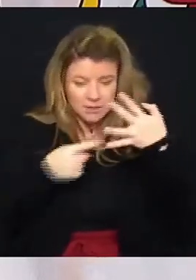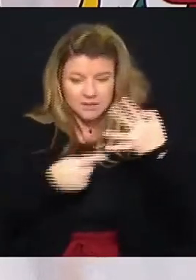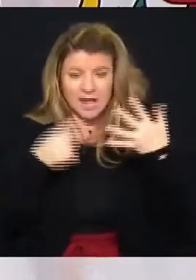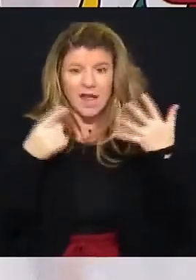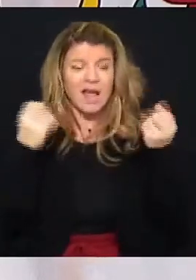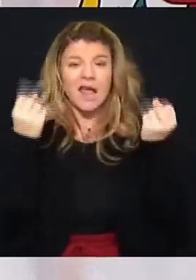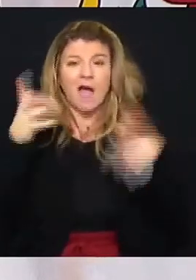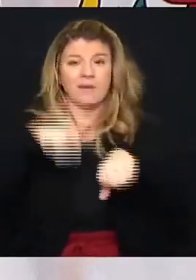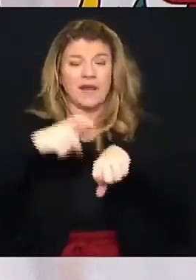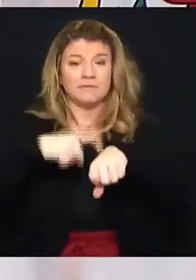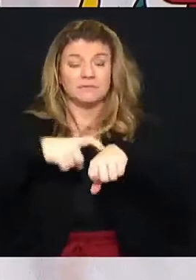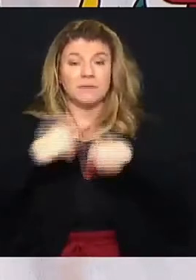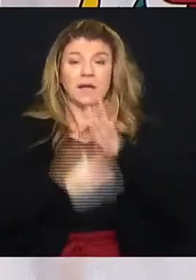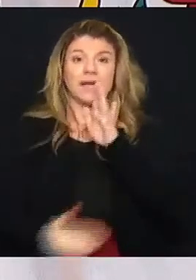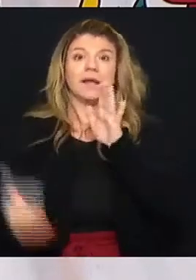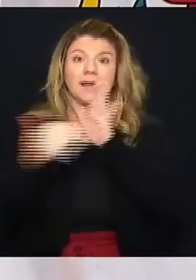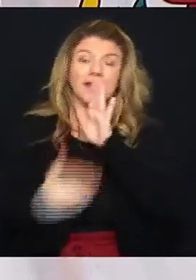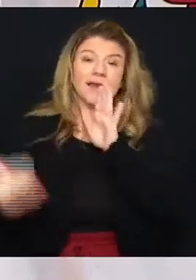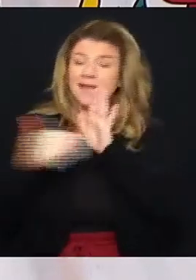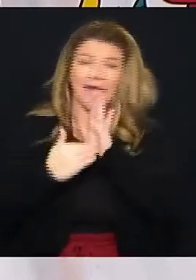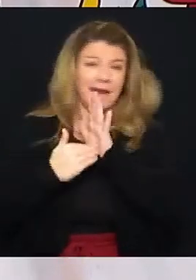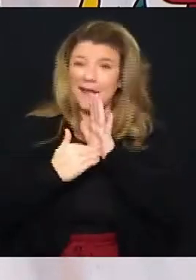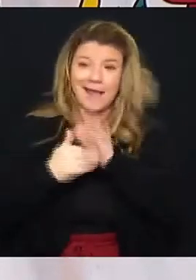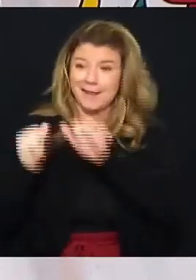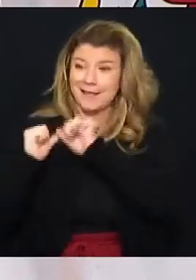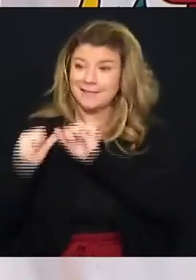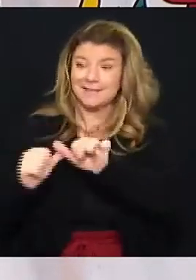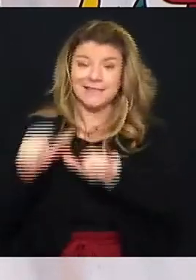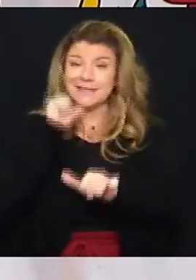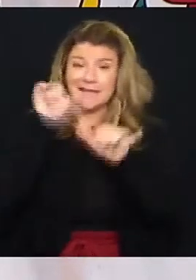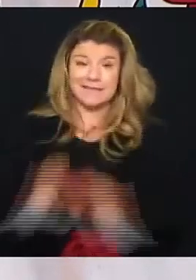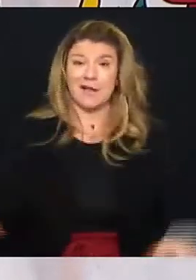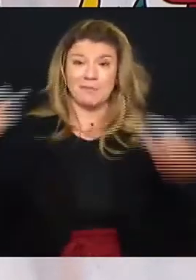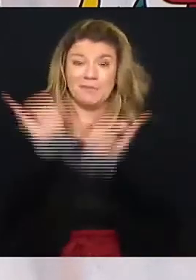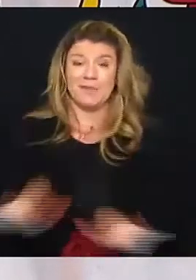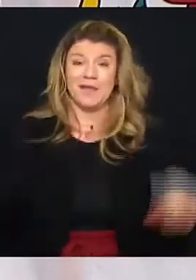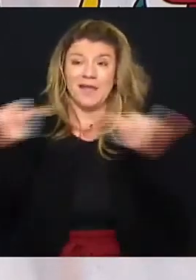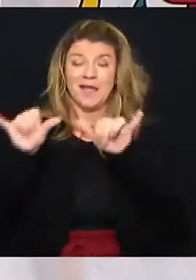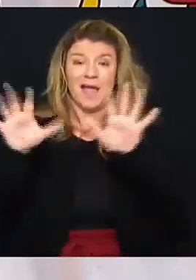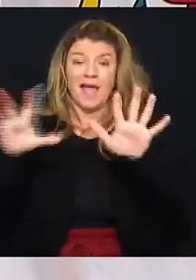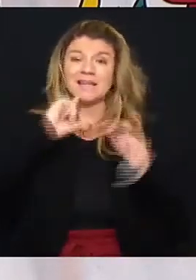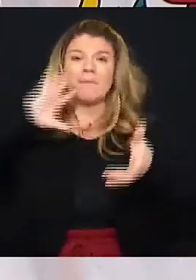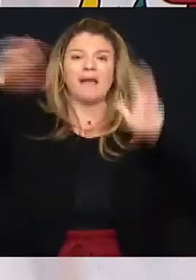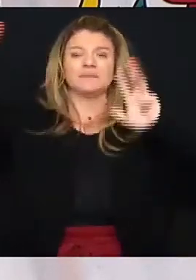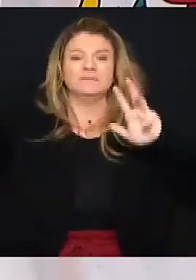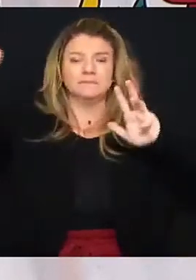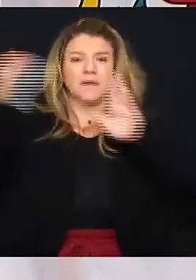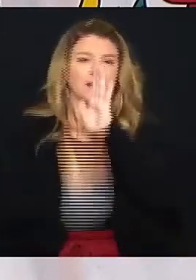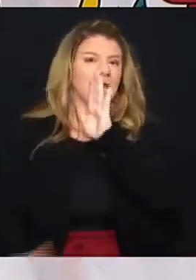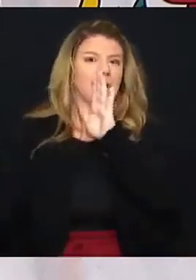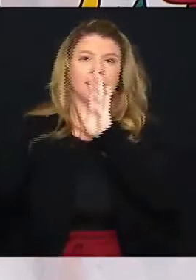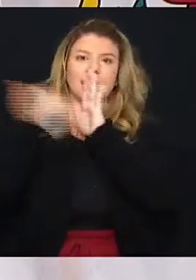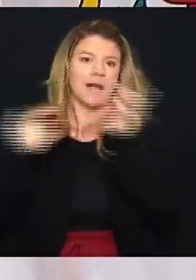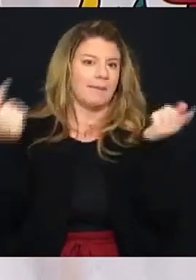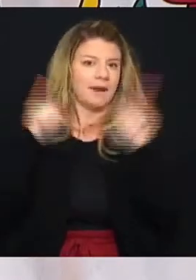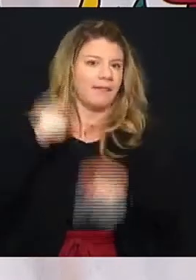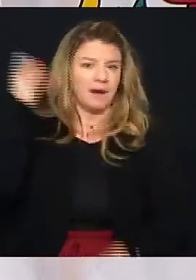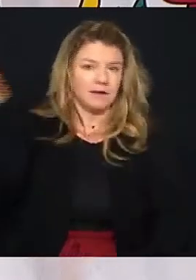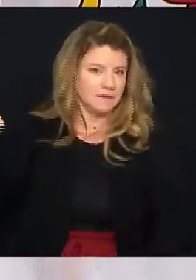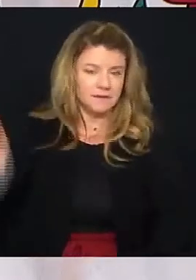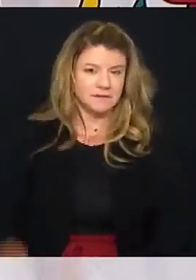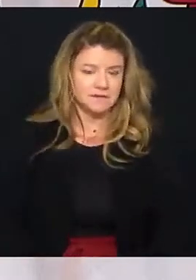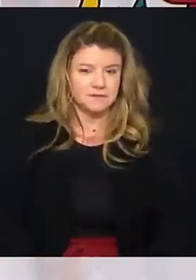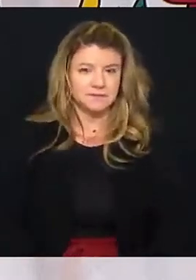Over and over and over. The inconsistency out of Washington, it is an absolute dog's mess over and over and over.